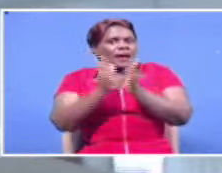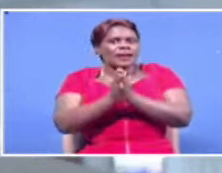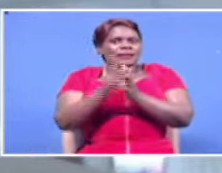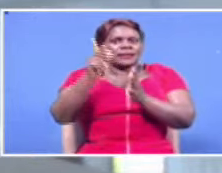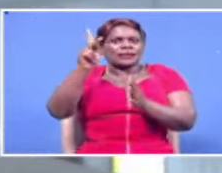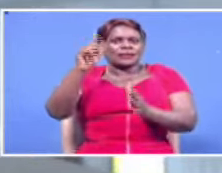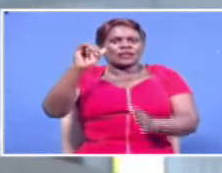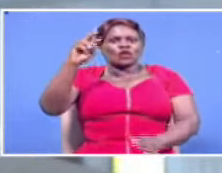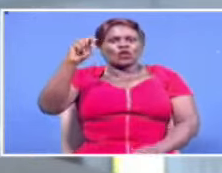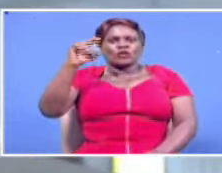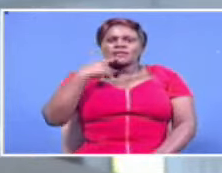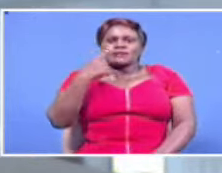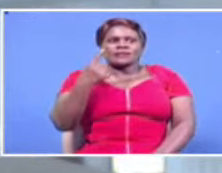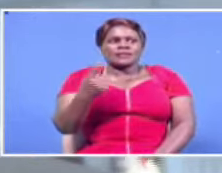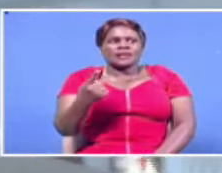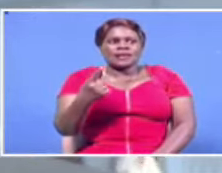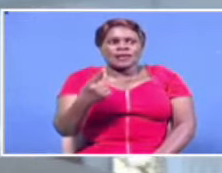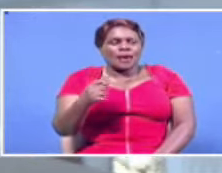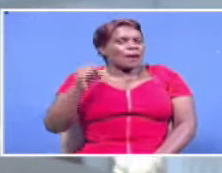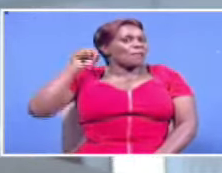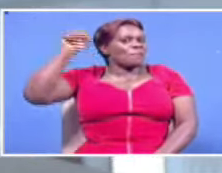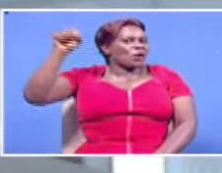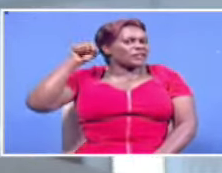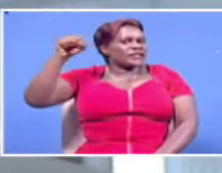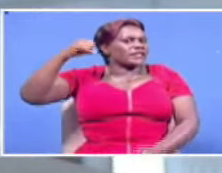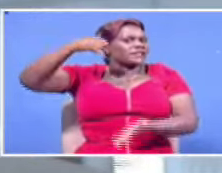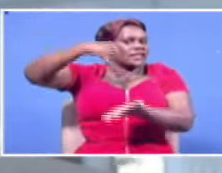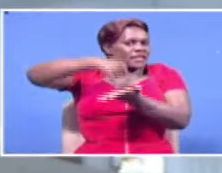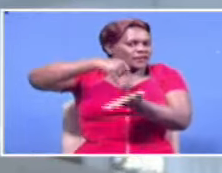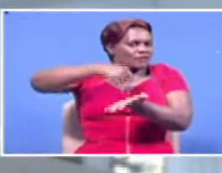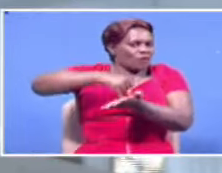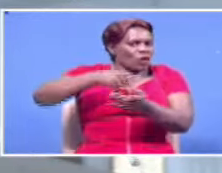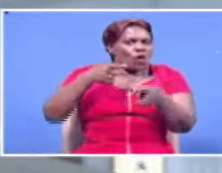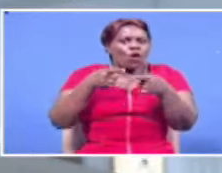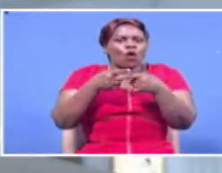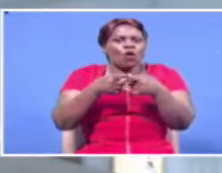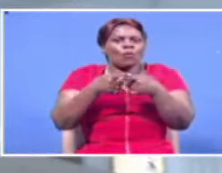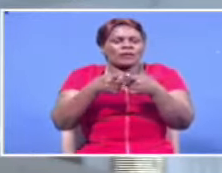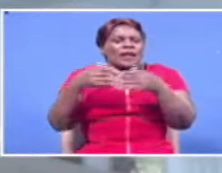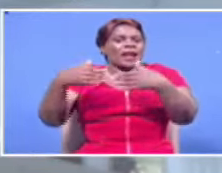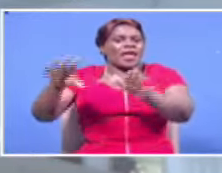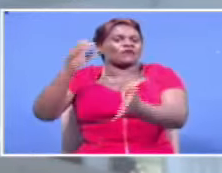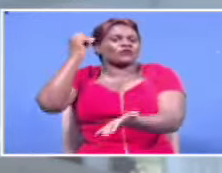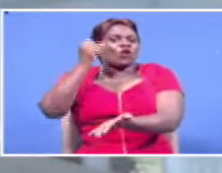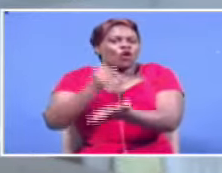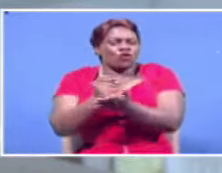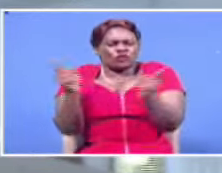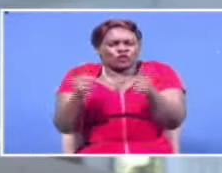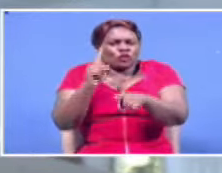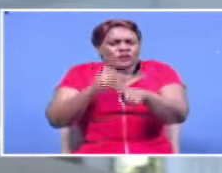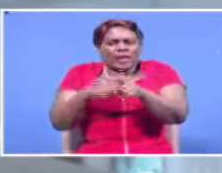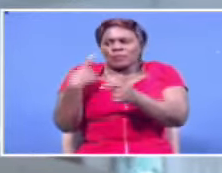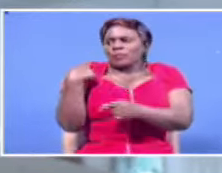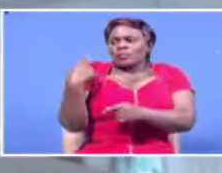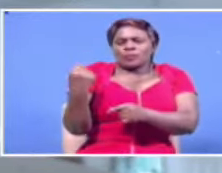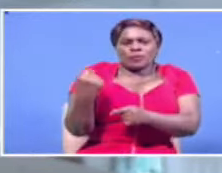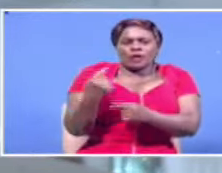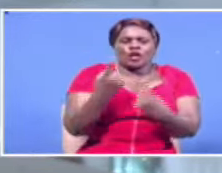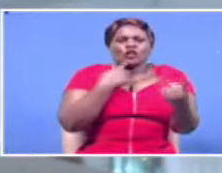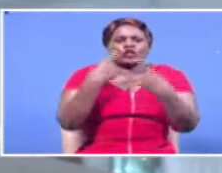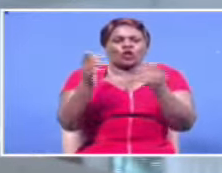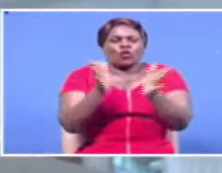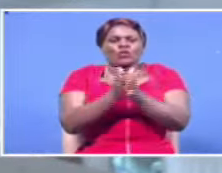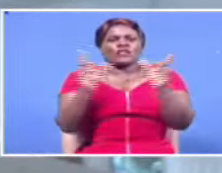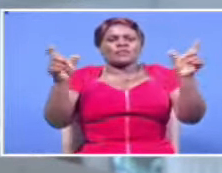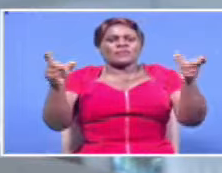Jeremiah Kioni wakisema pana mkono wa kisiasa. Oparanya ameondoka kwenye makao hayo muda mfupi uliopita na kuzungumza